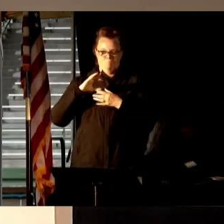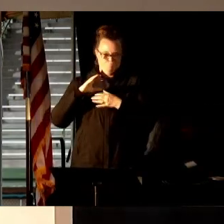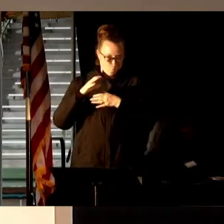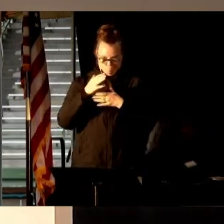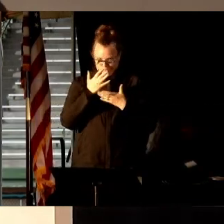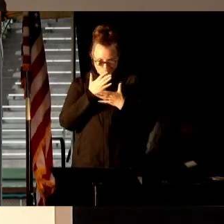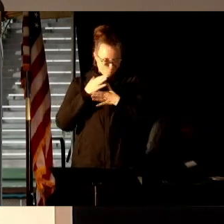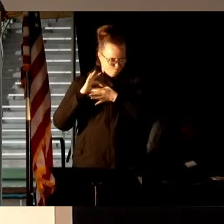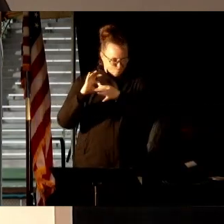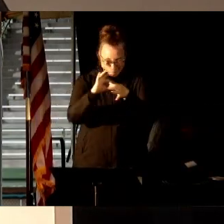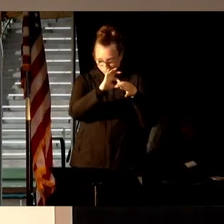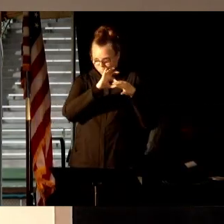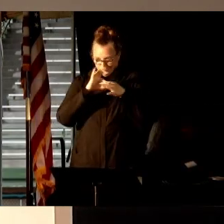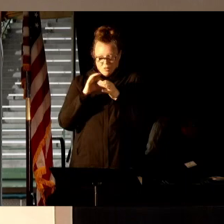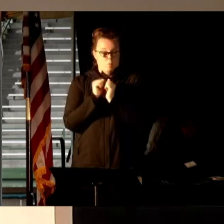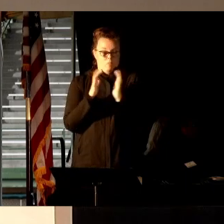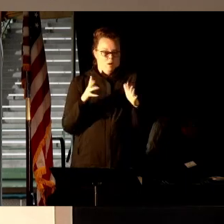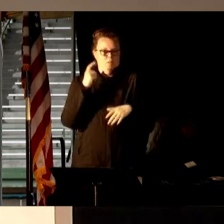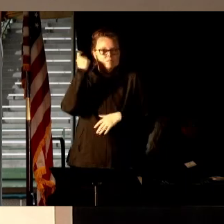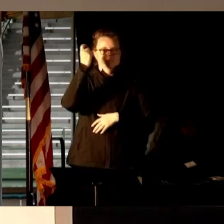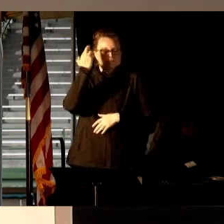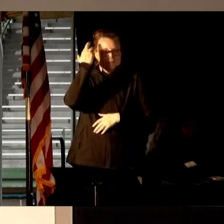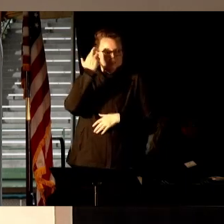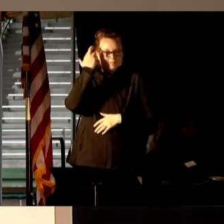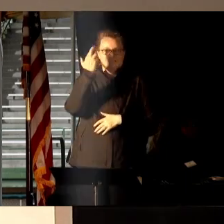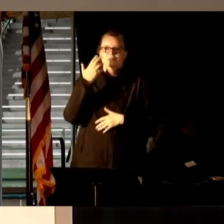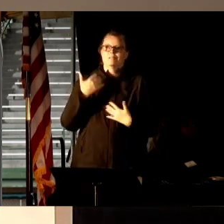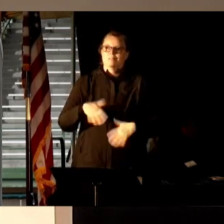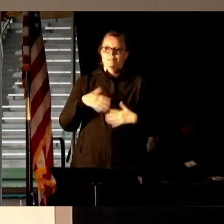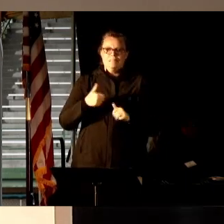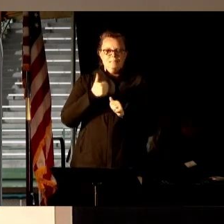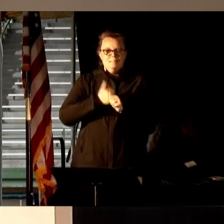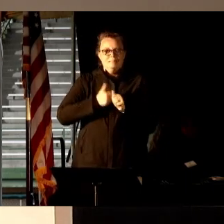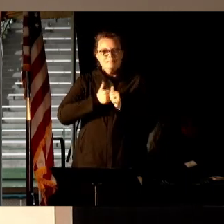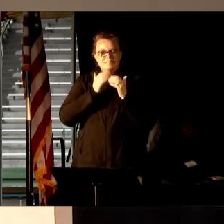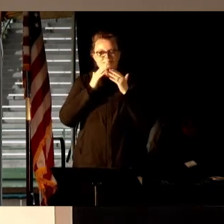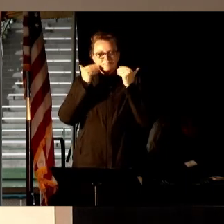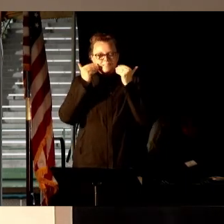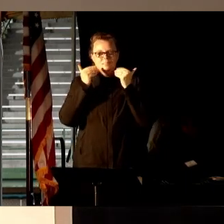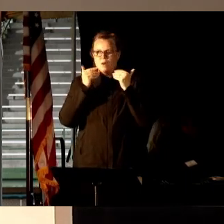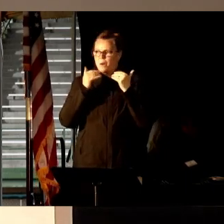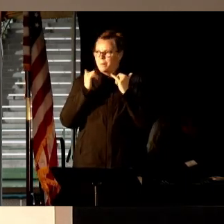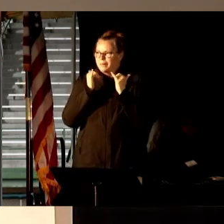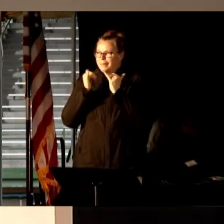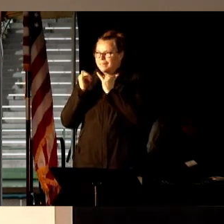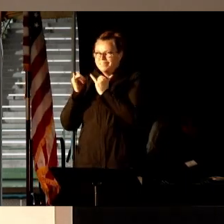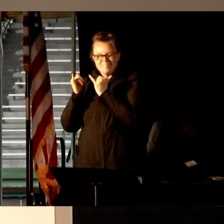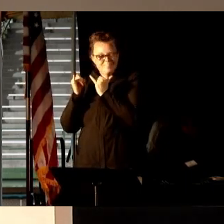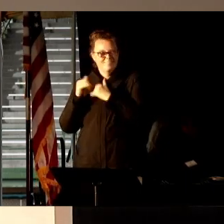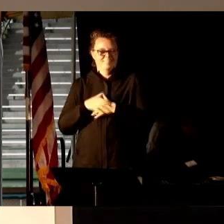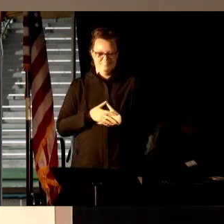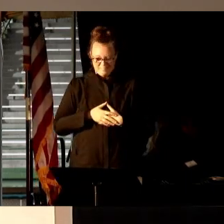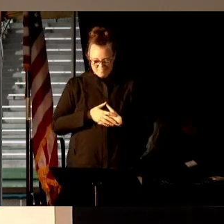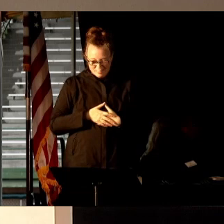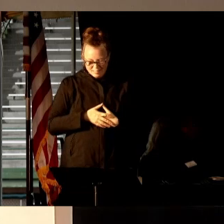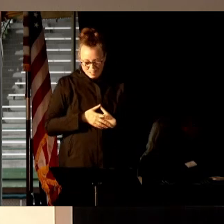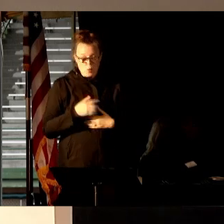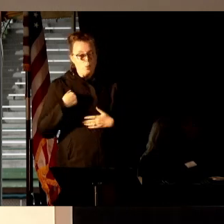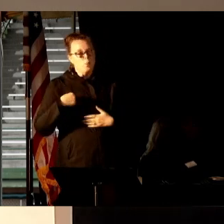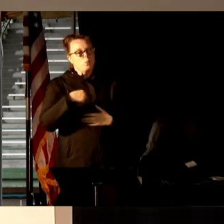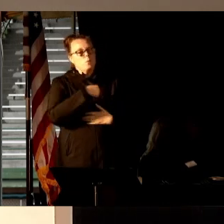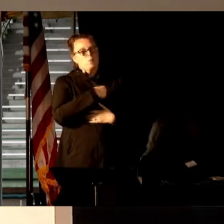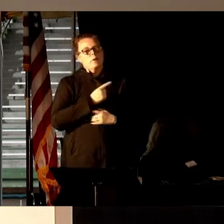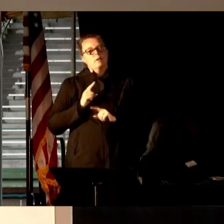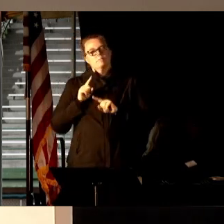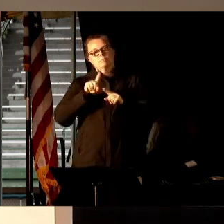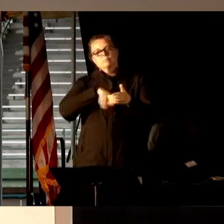even realizing. Every unique feature and smile mark, we're all so alike. We came to the school, some of